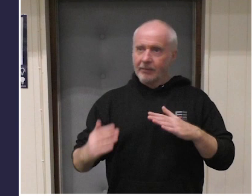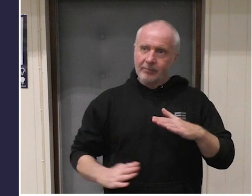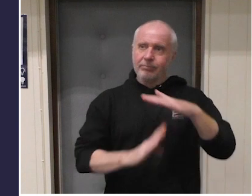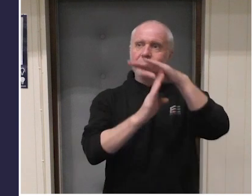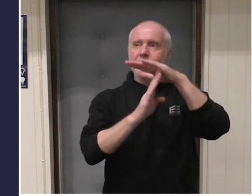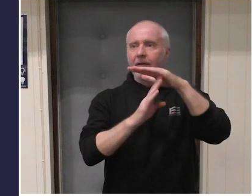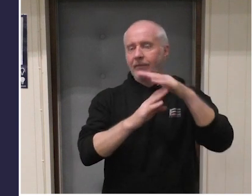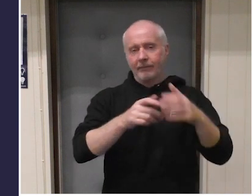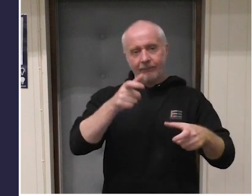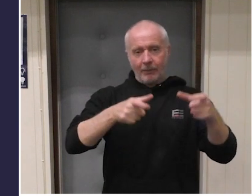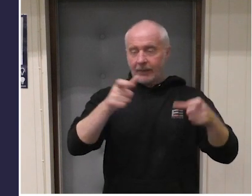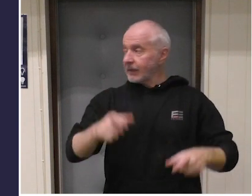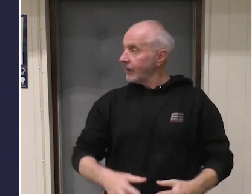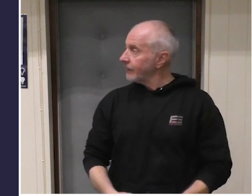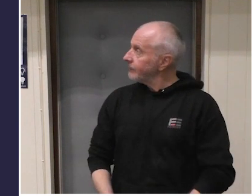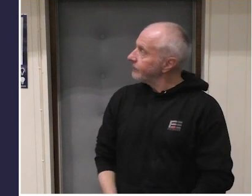humanity.